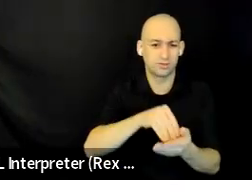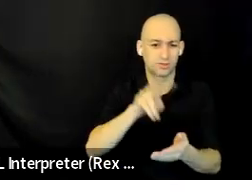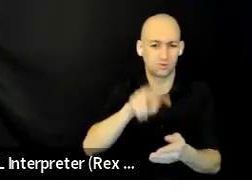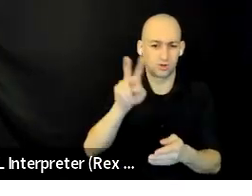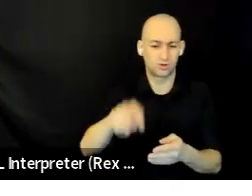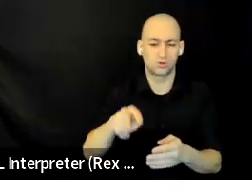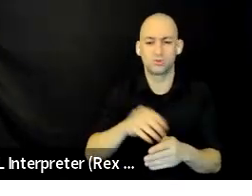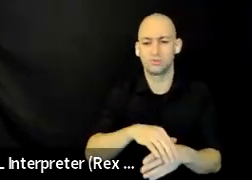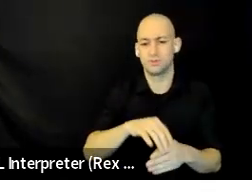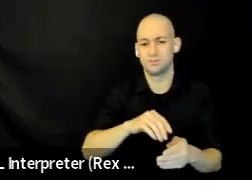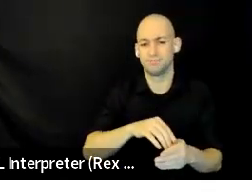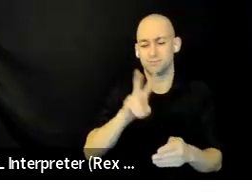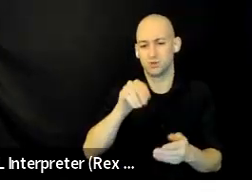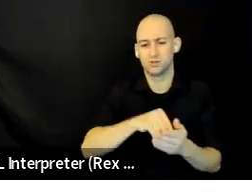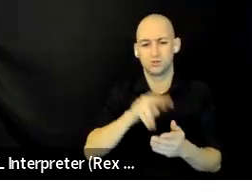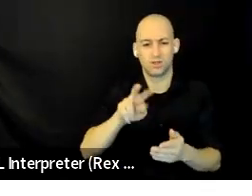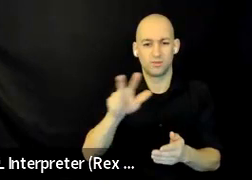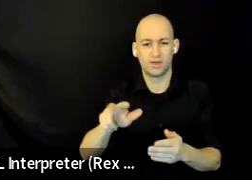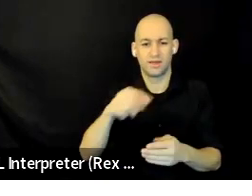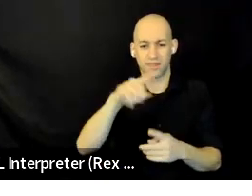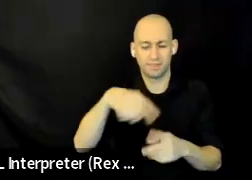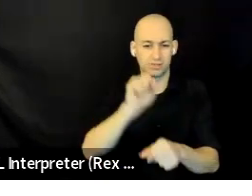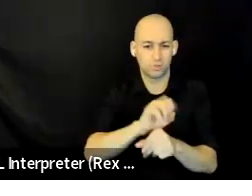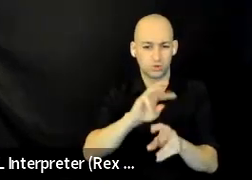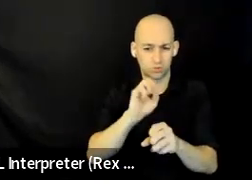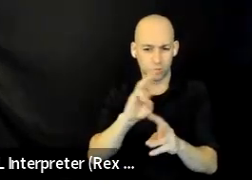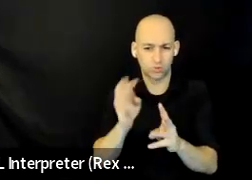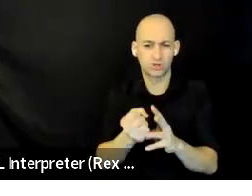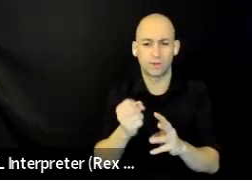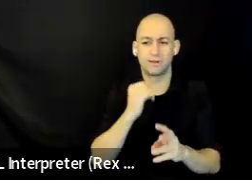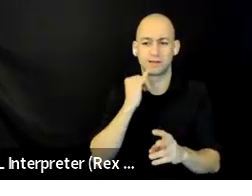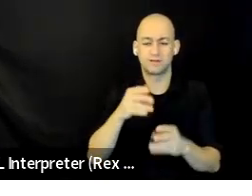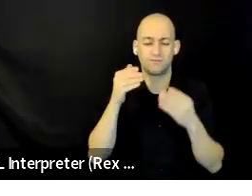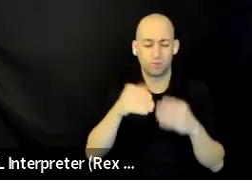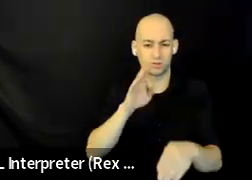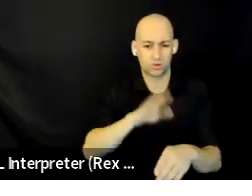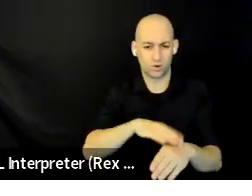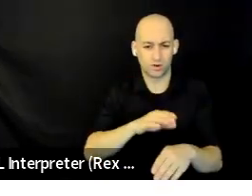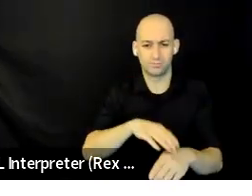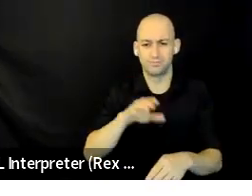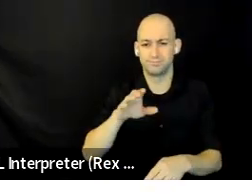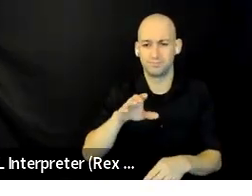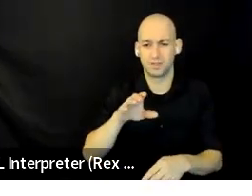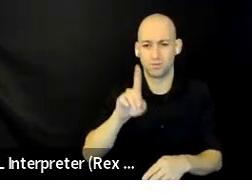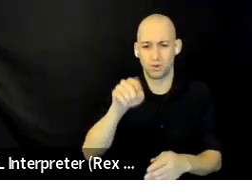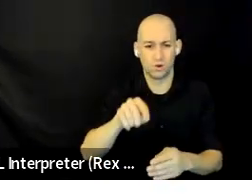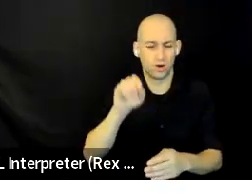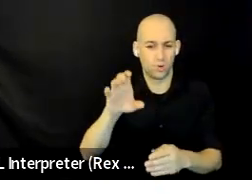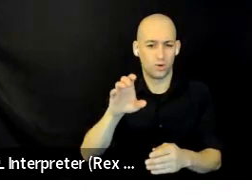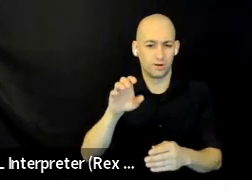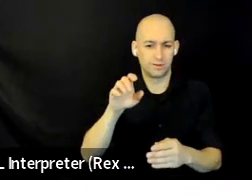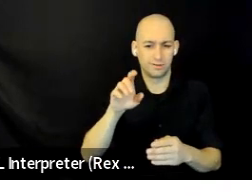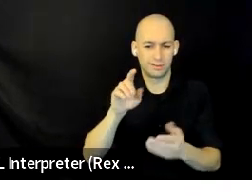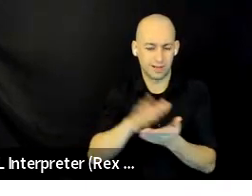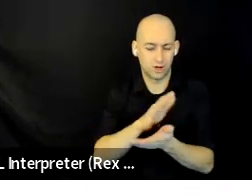of 2023. These workshops were focused on the interim CSIS 1.0 document, which included the framework.